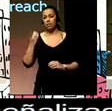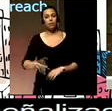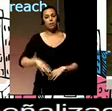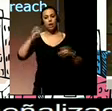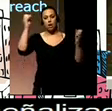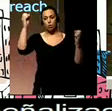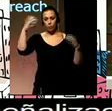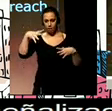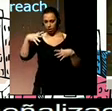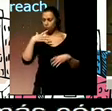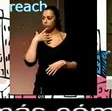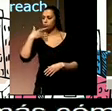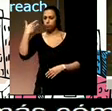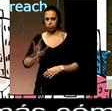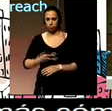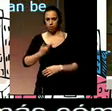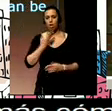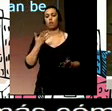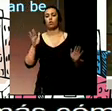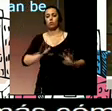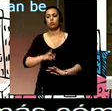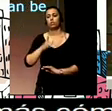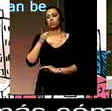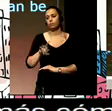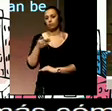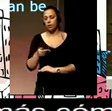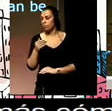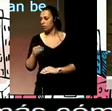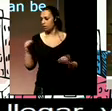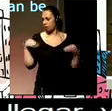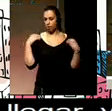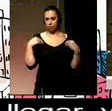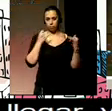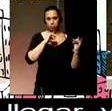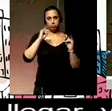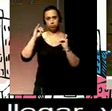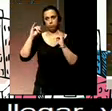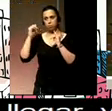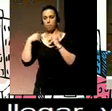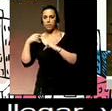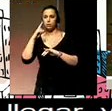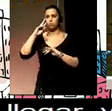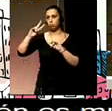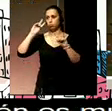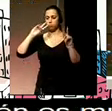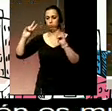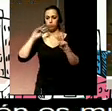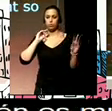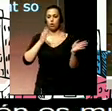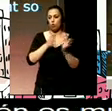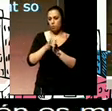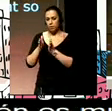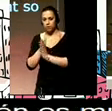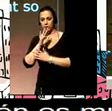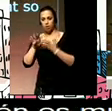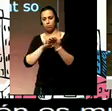comfortable. We also have to take into account lighting. Night lighting is very important, so that you can really enjoy a city. So